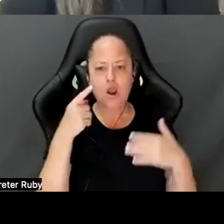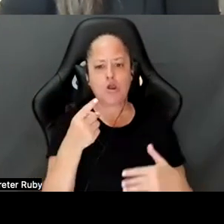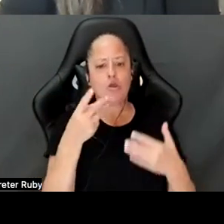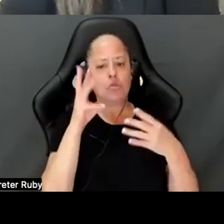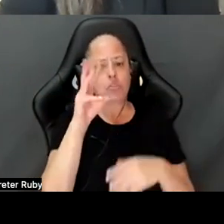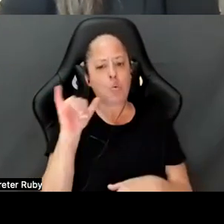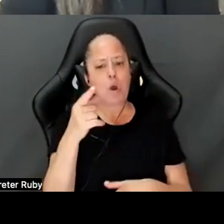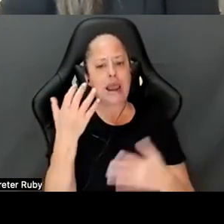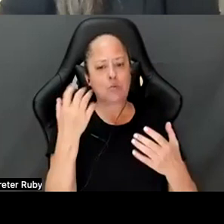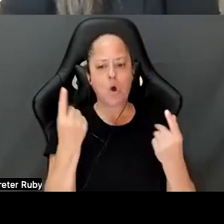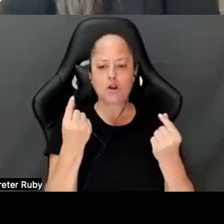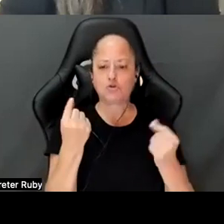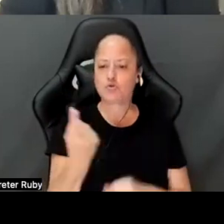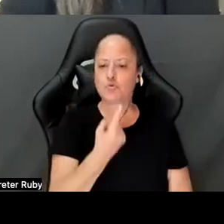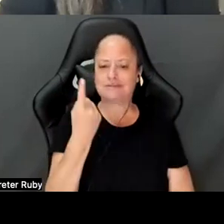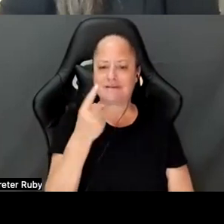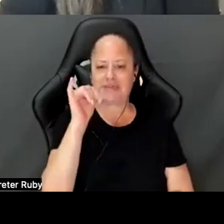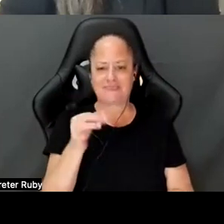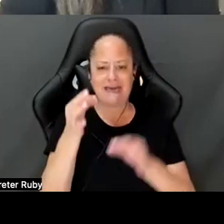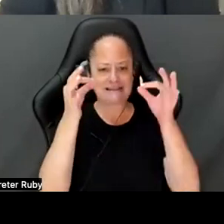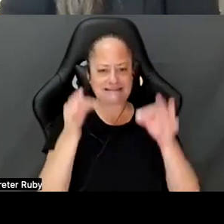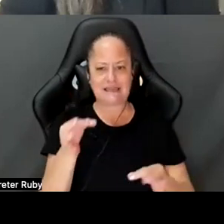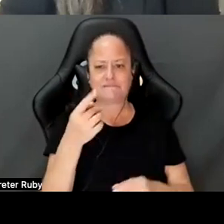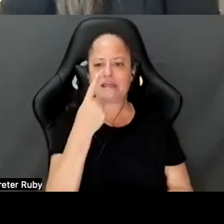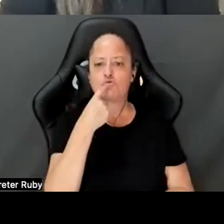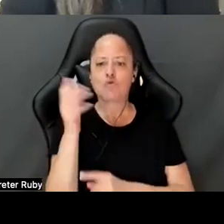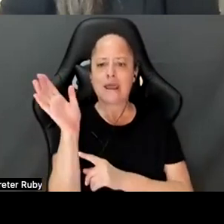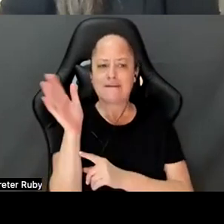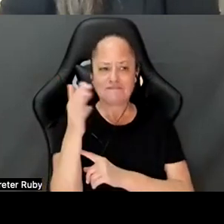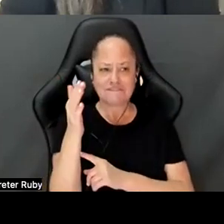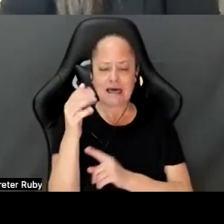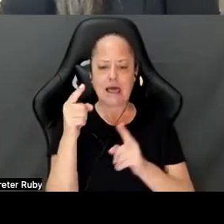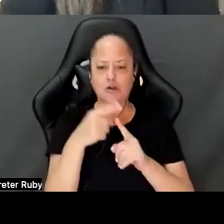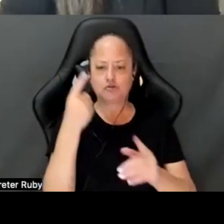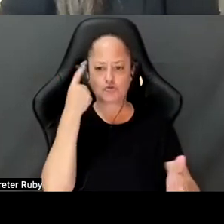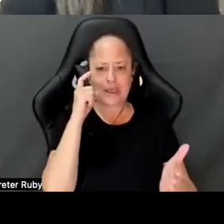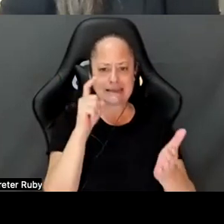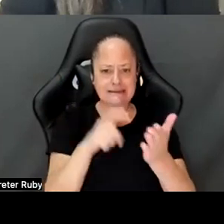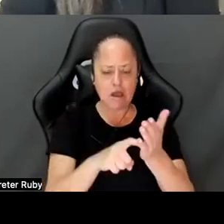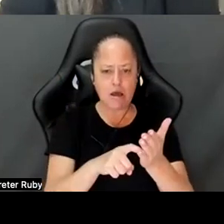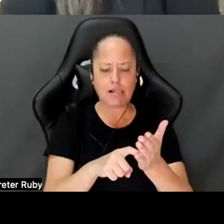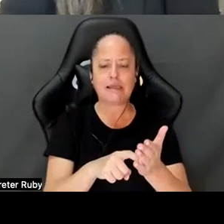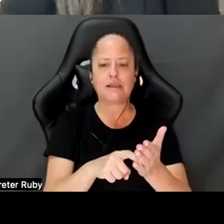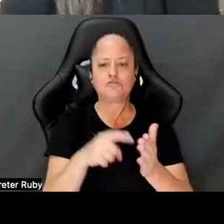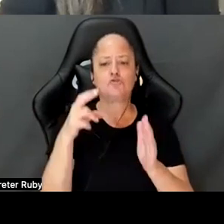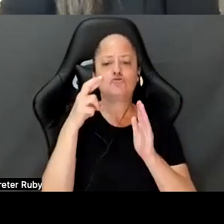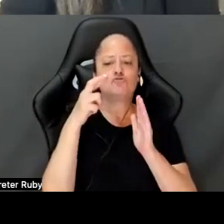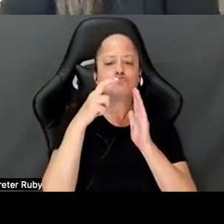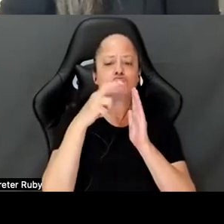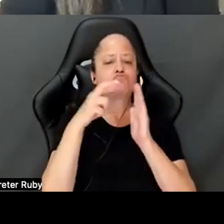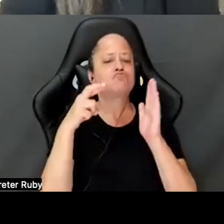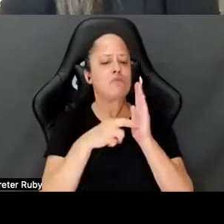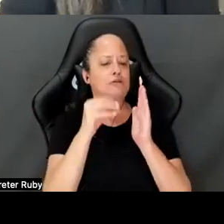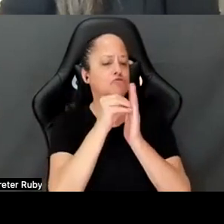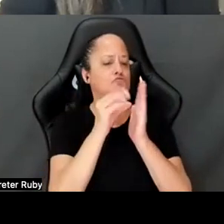something, that's definitely some red flags to just acknowledge and register, just to